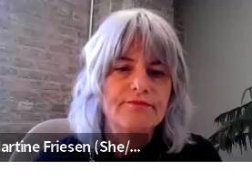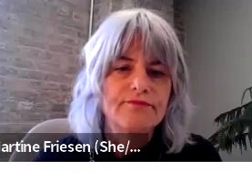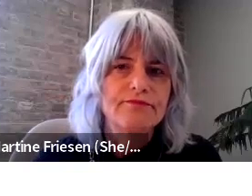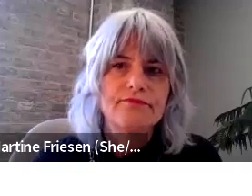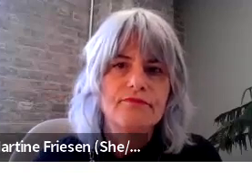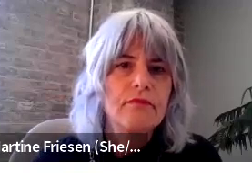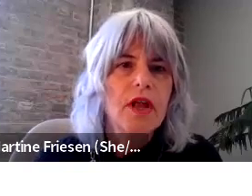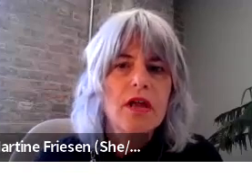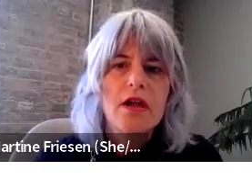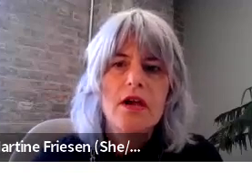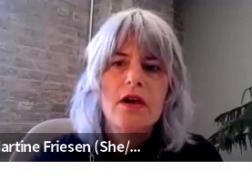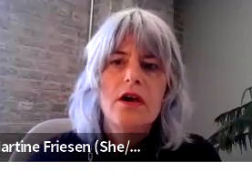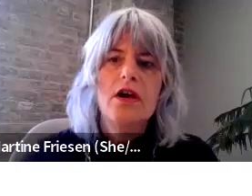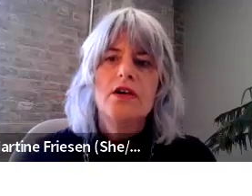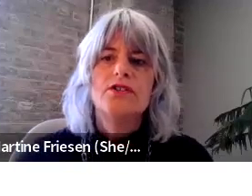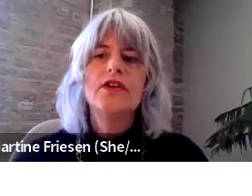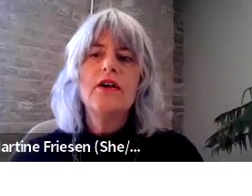groups.